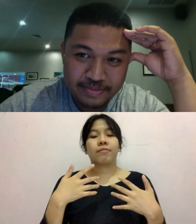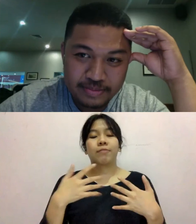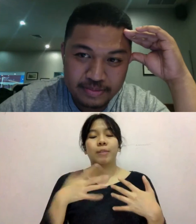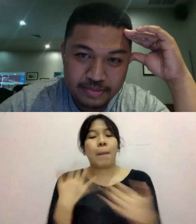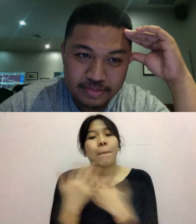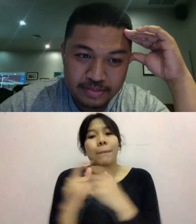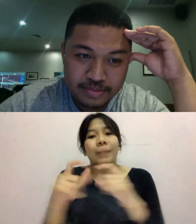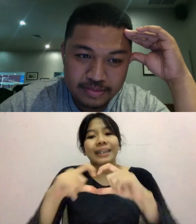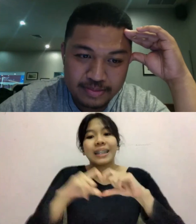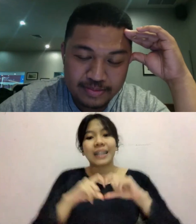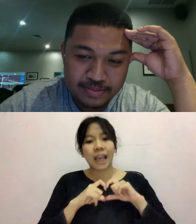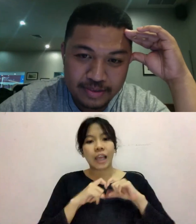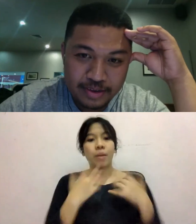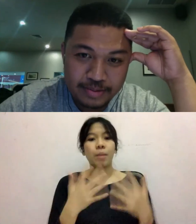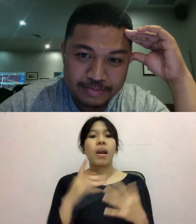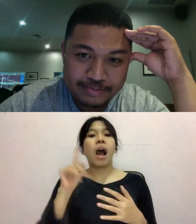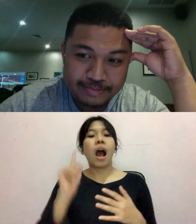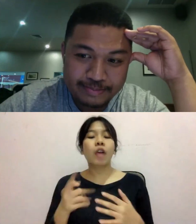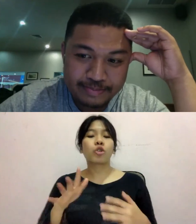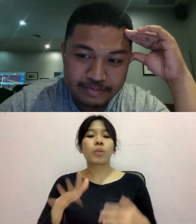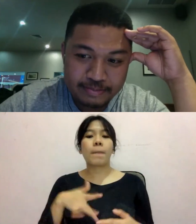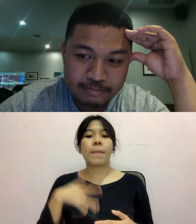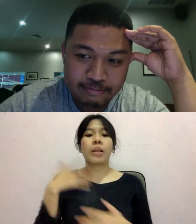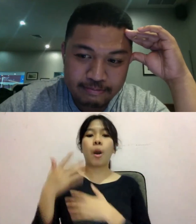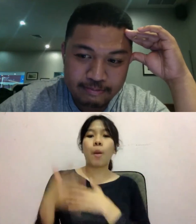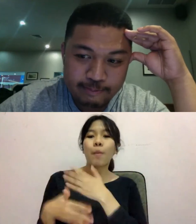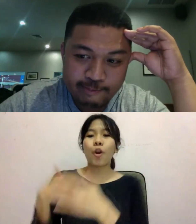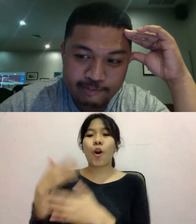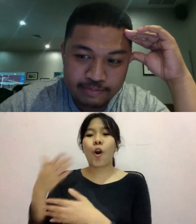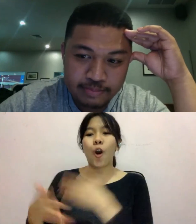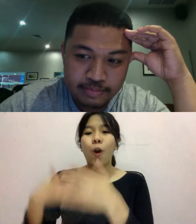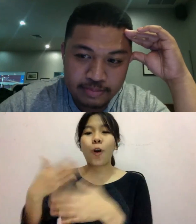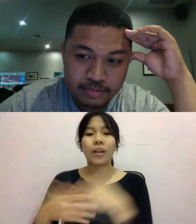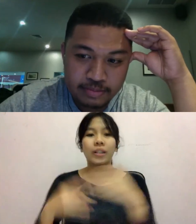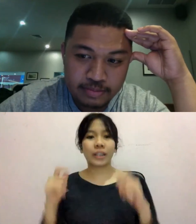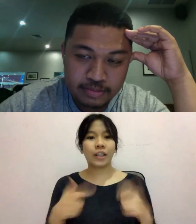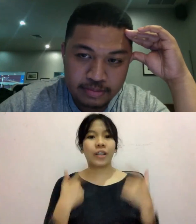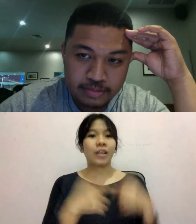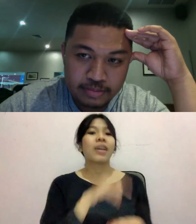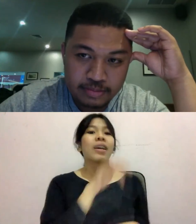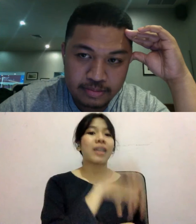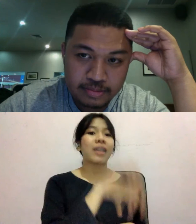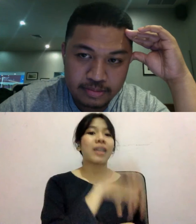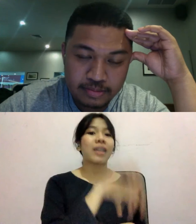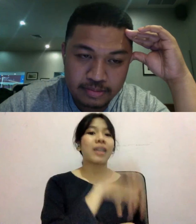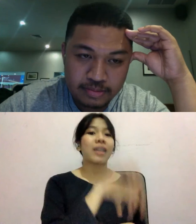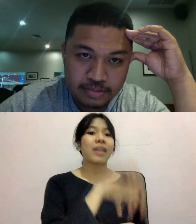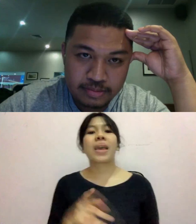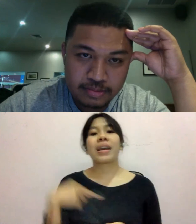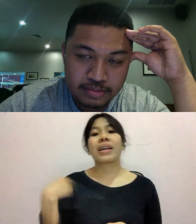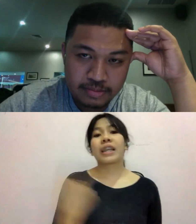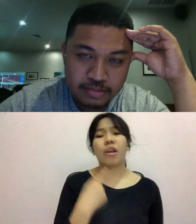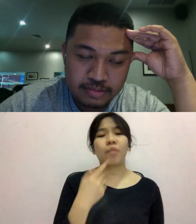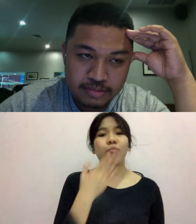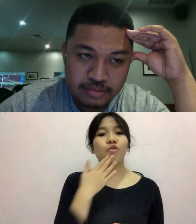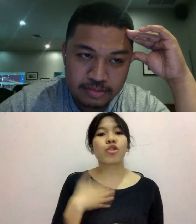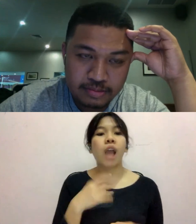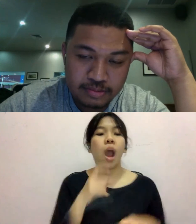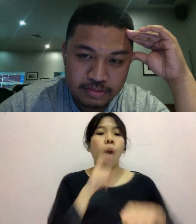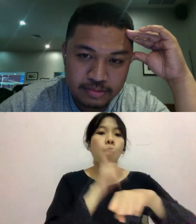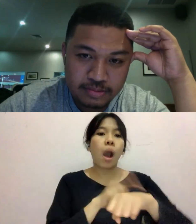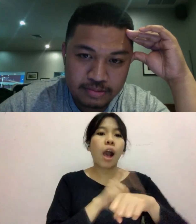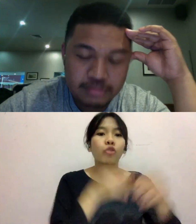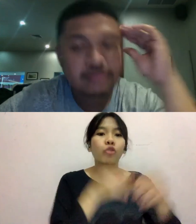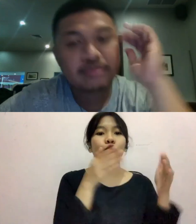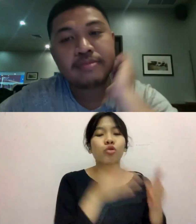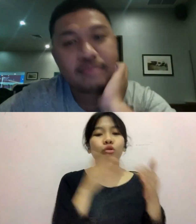the process Agree. of life. That's very important. Everybody has their own timeline, and it's okay. Yeah. Your timeline doesn't have